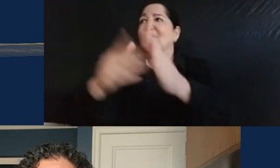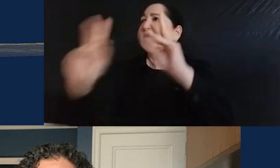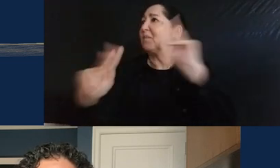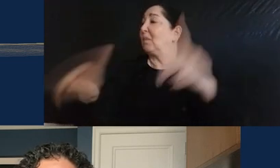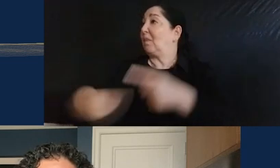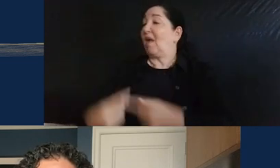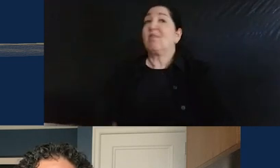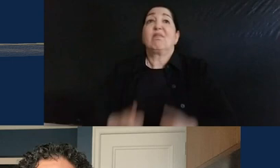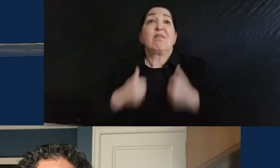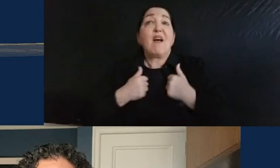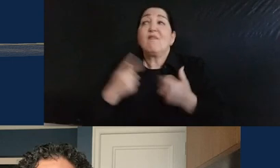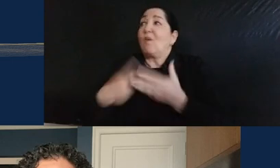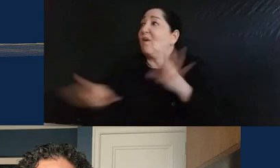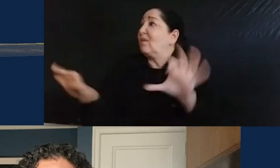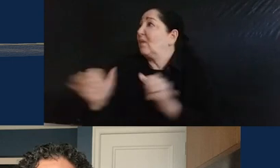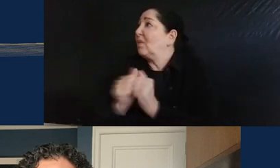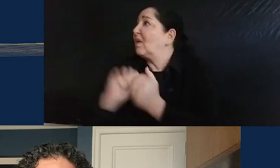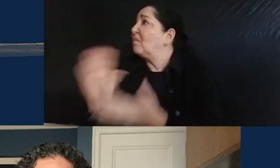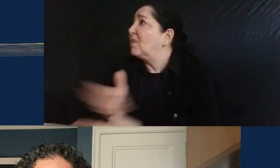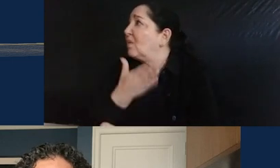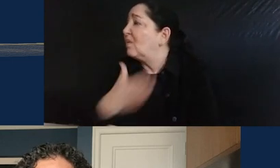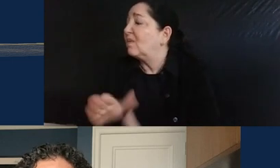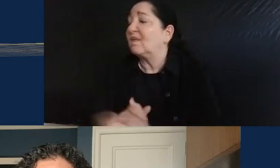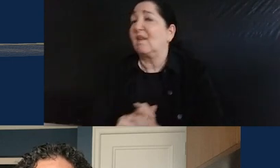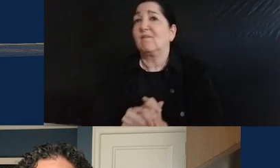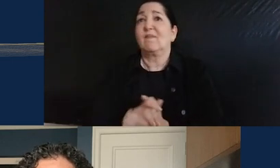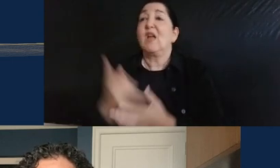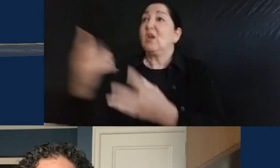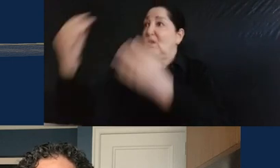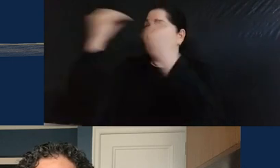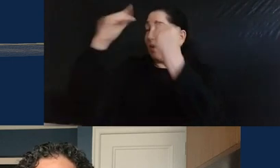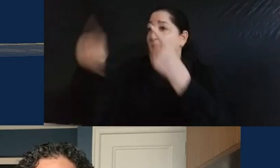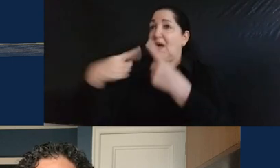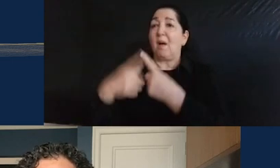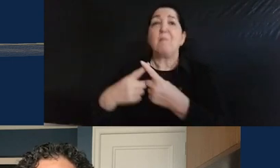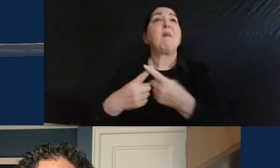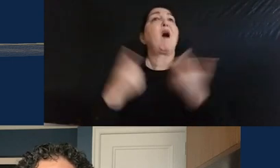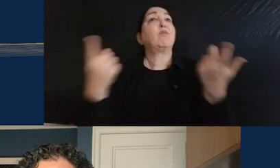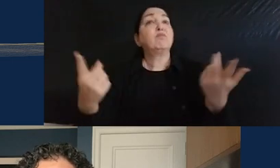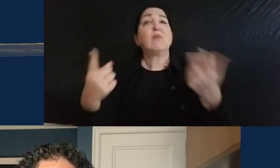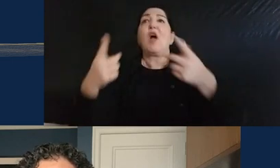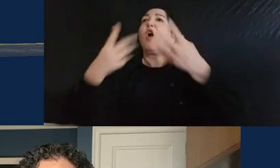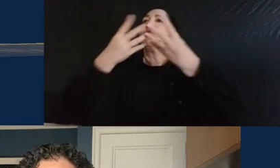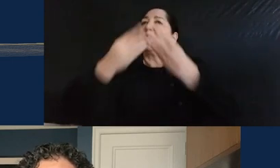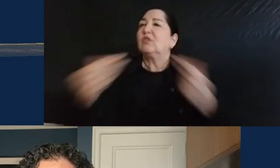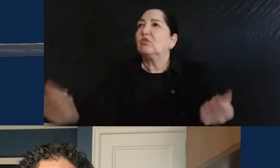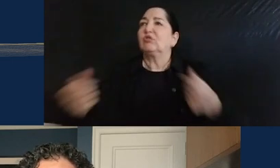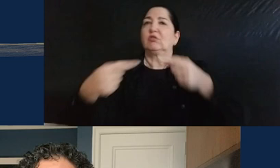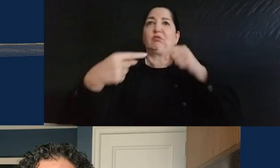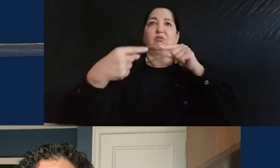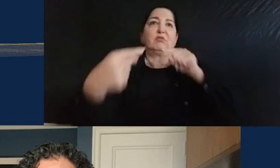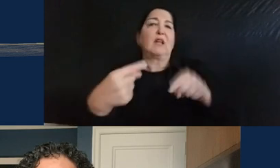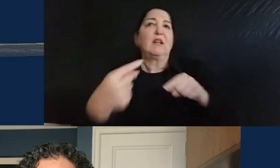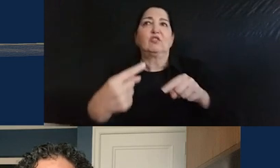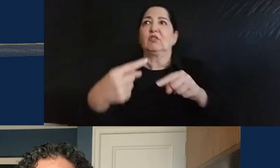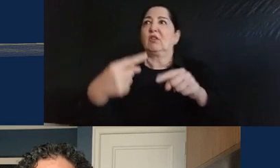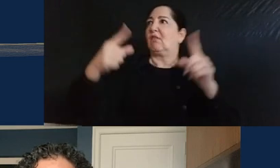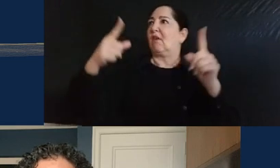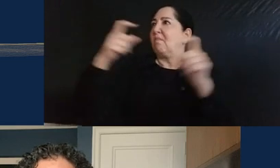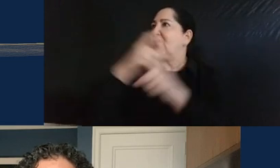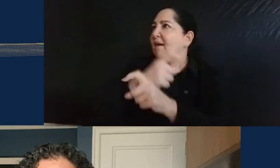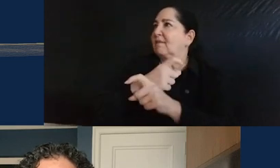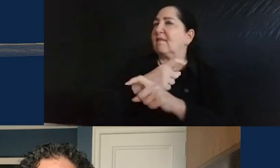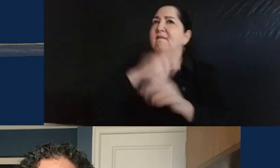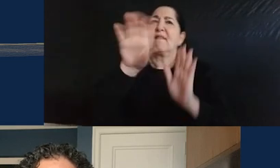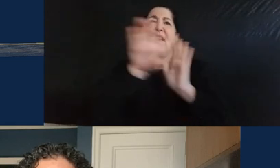life and what you've done with music. You know, you've taught me about resolutions and tensions and complexities